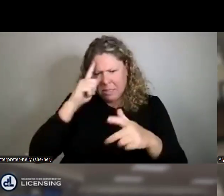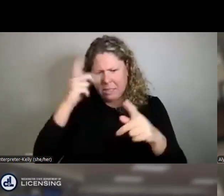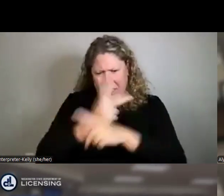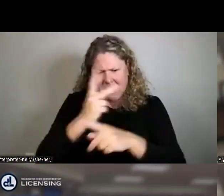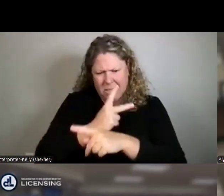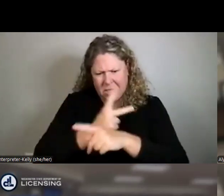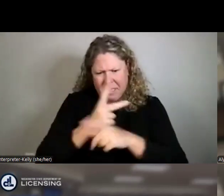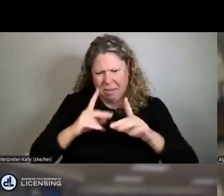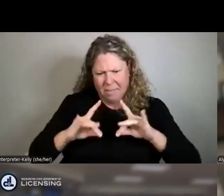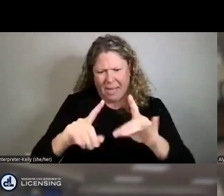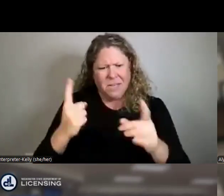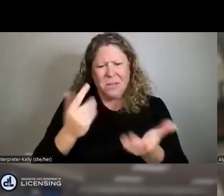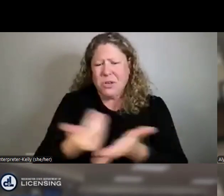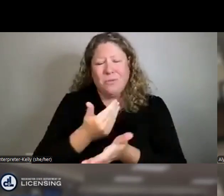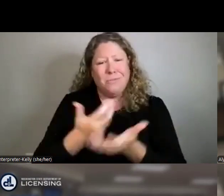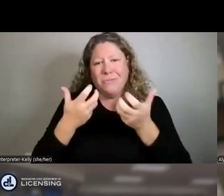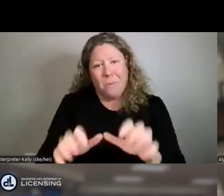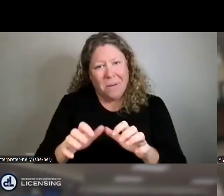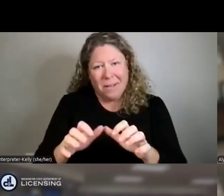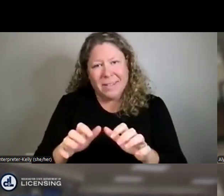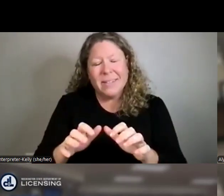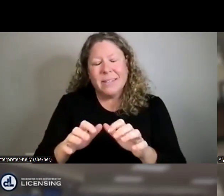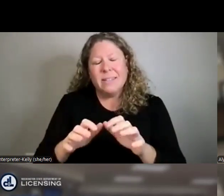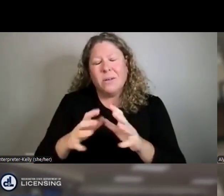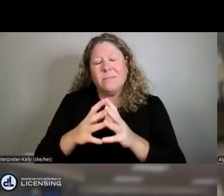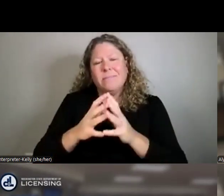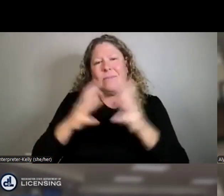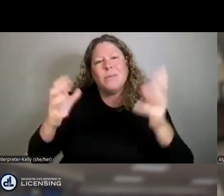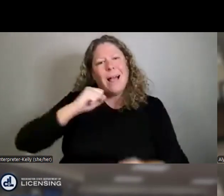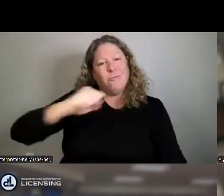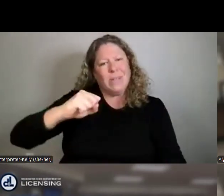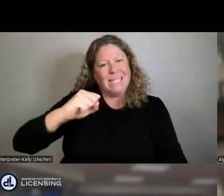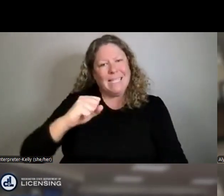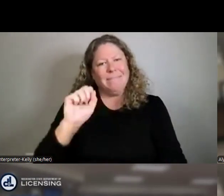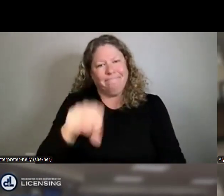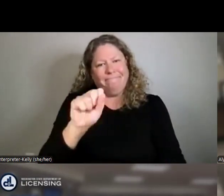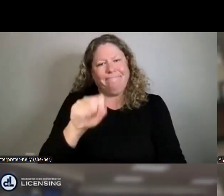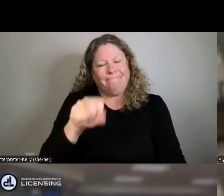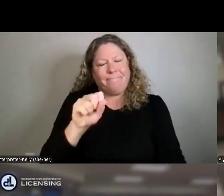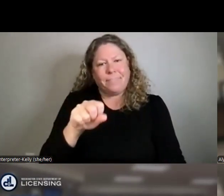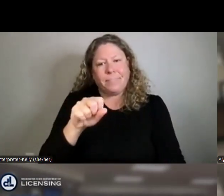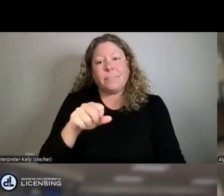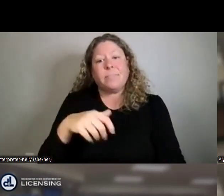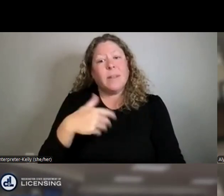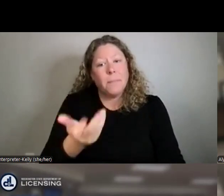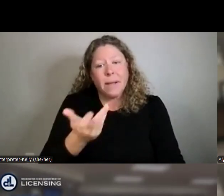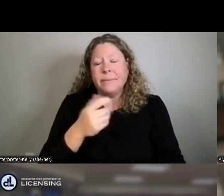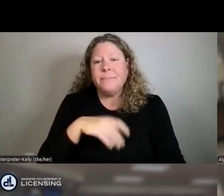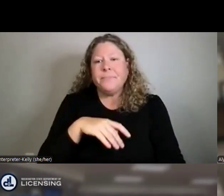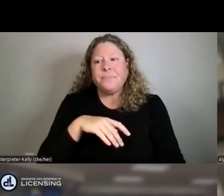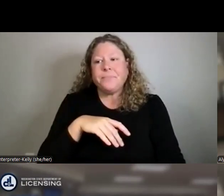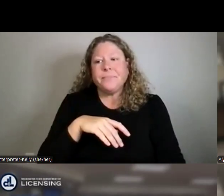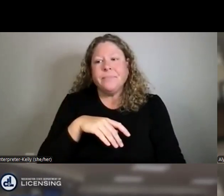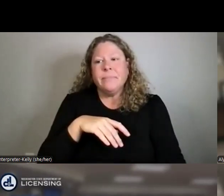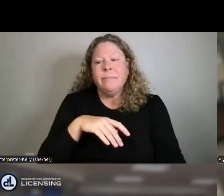new. So I would say there is a lot of resistance around this. However, if you can be good